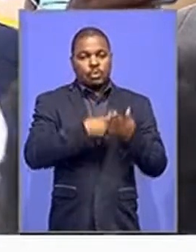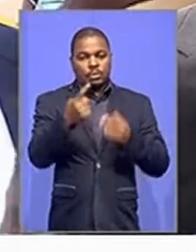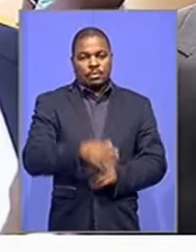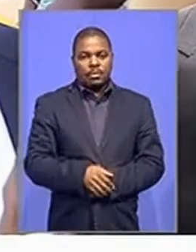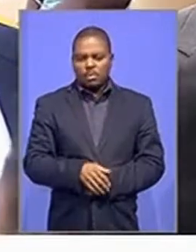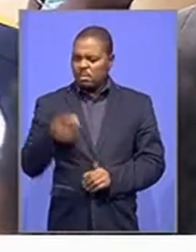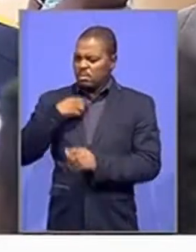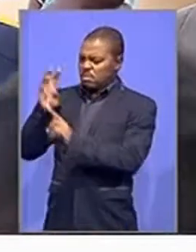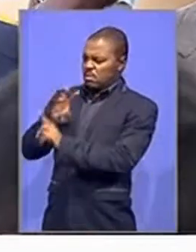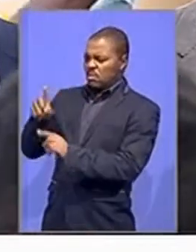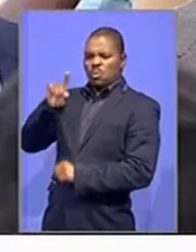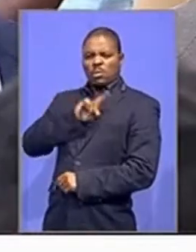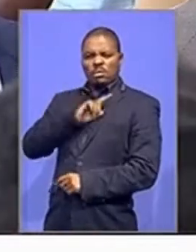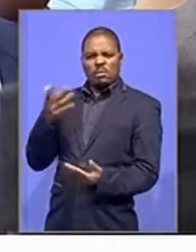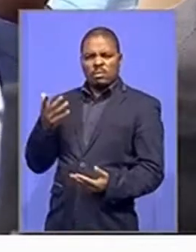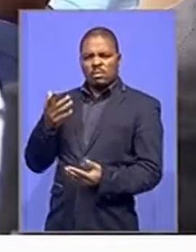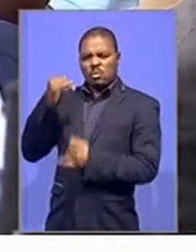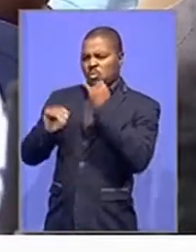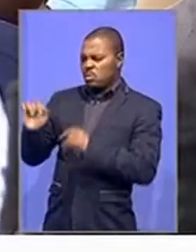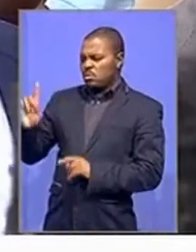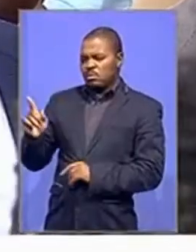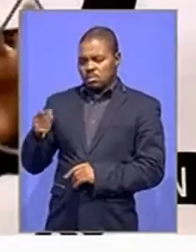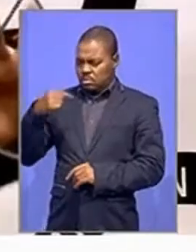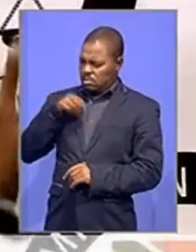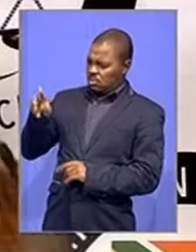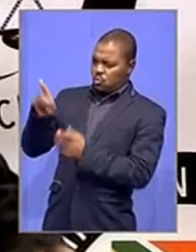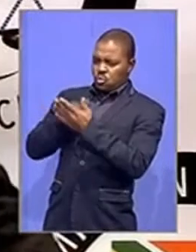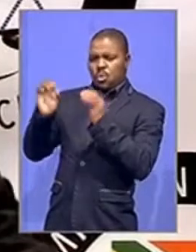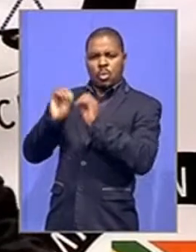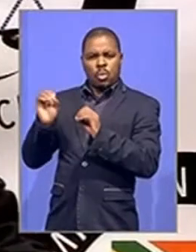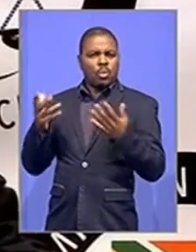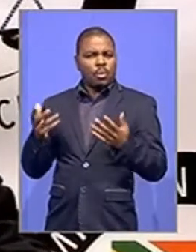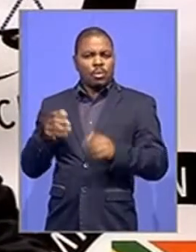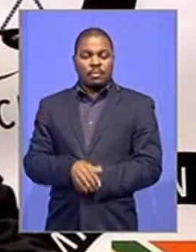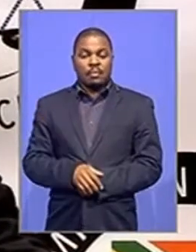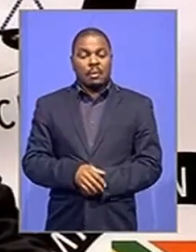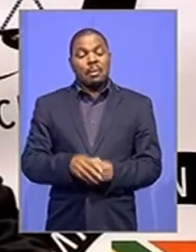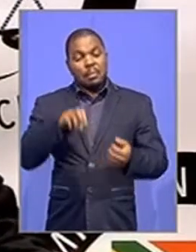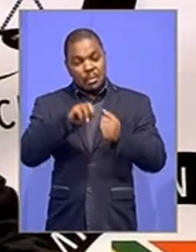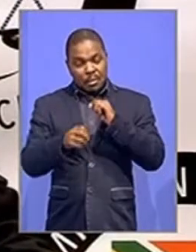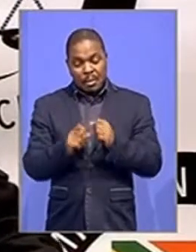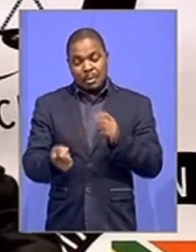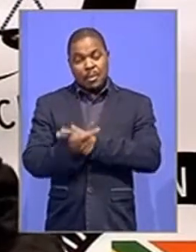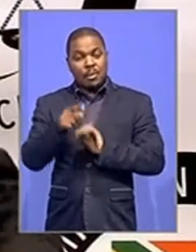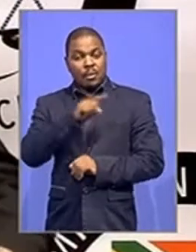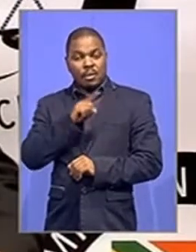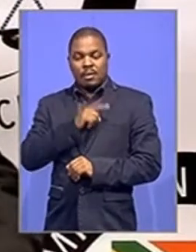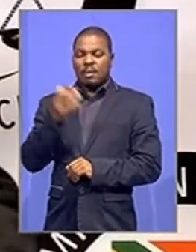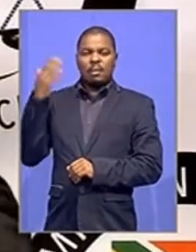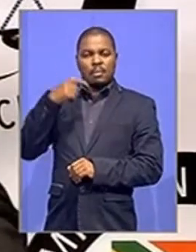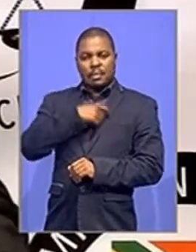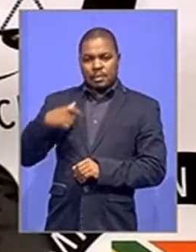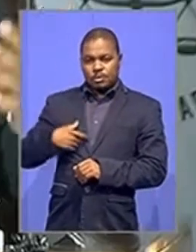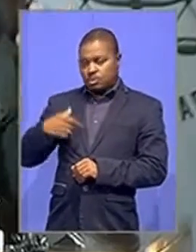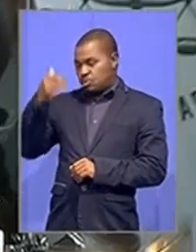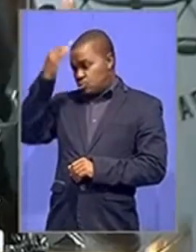he's done nothing wrong with defying. I don't see anything wrong he has done. Seno se tla jaaka go tsogile ntwa e nngwe gape gare ga presidente wa pele Jacob Zuma